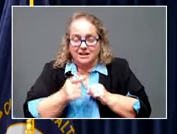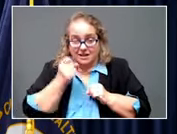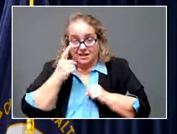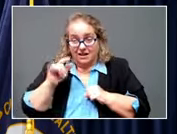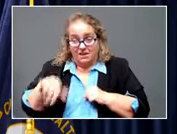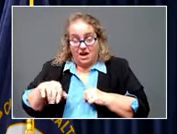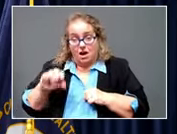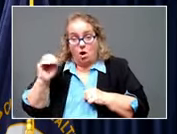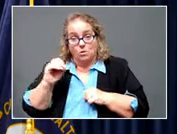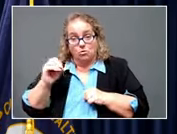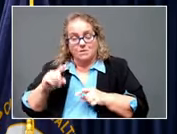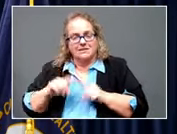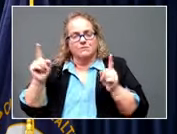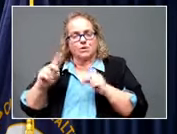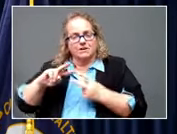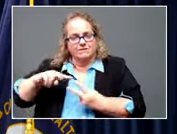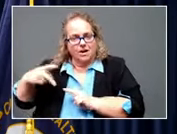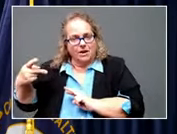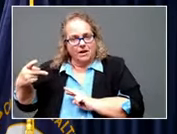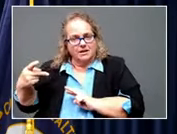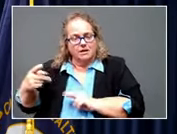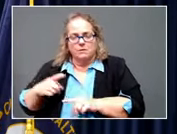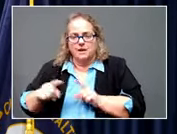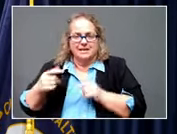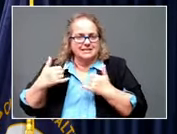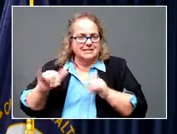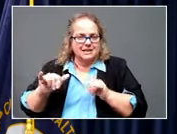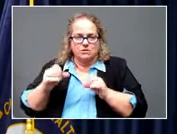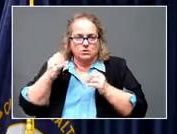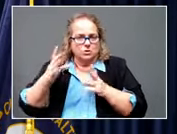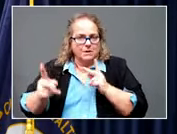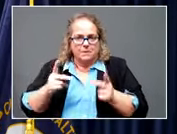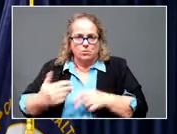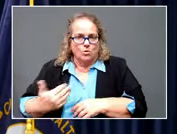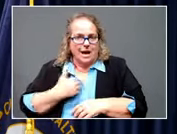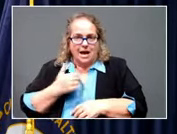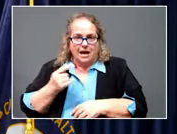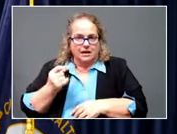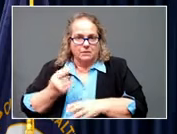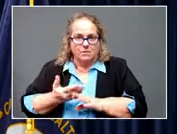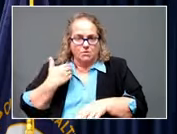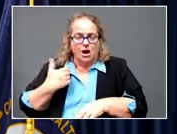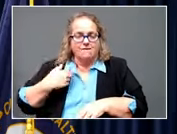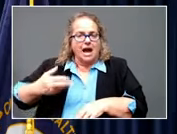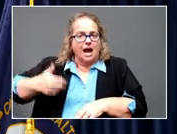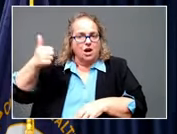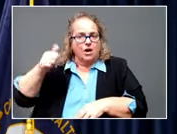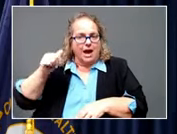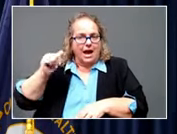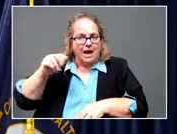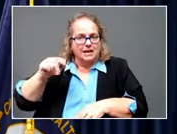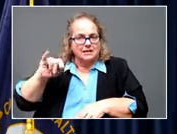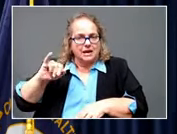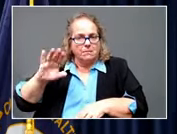vaccinated for the first time, whether we had so many people that had it, they have higher antibodies at the moment. We know that won't last and they still